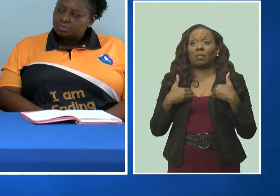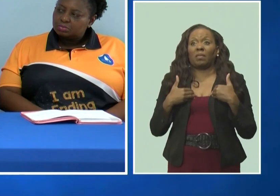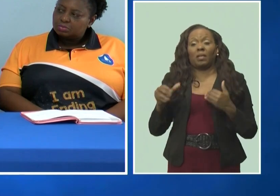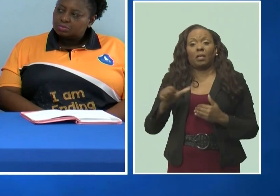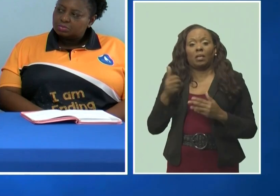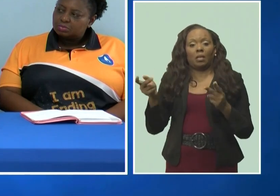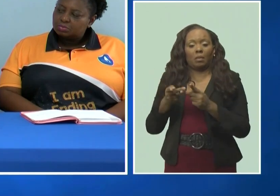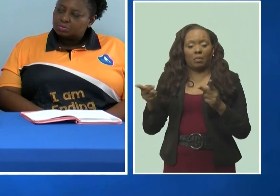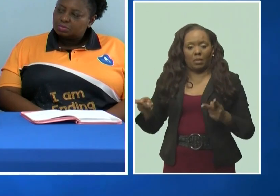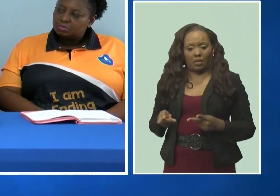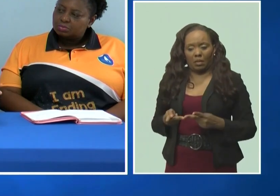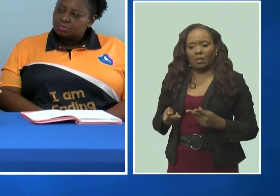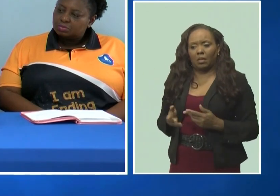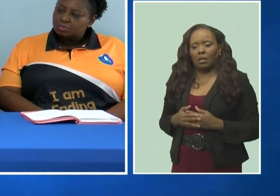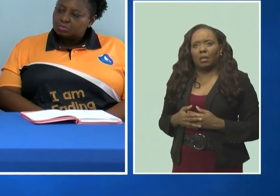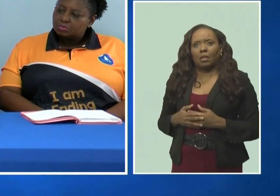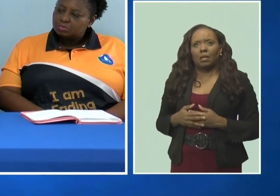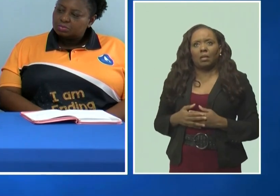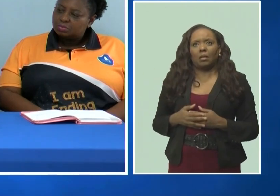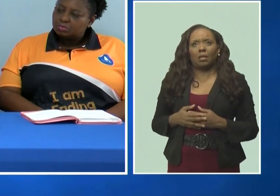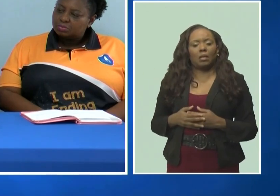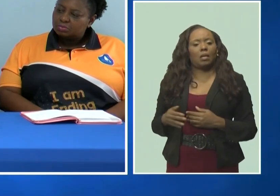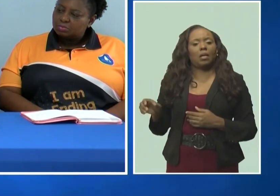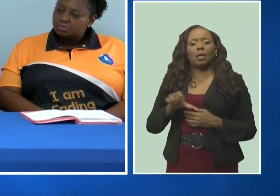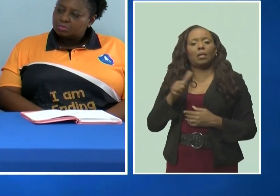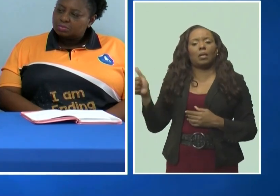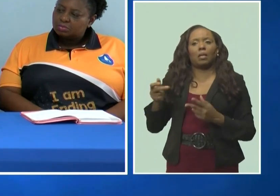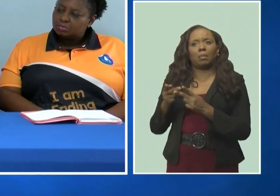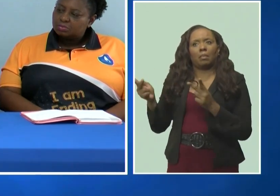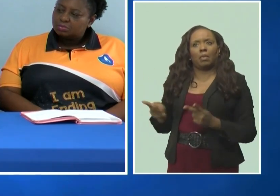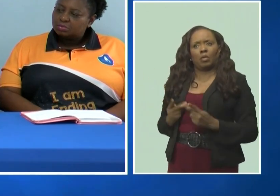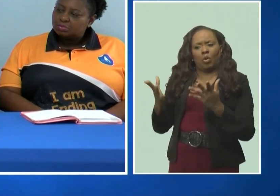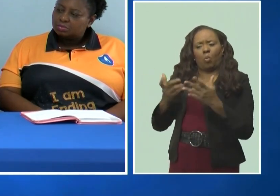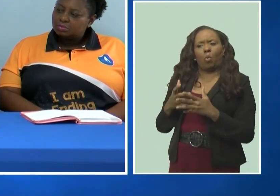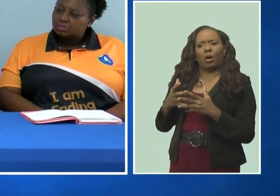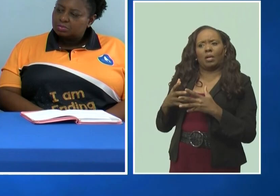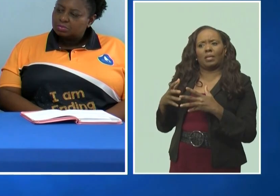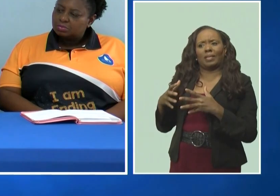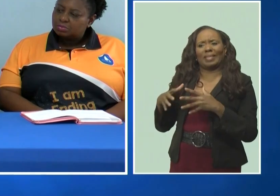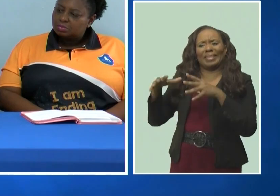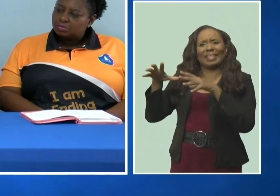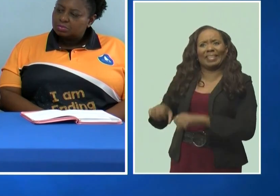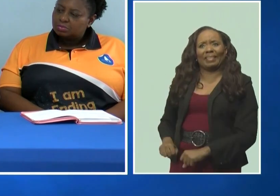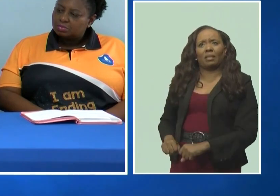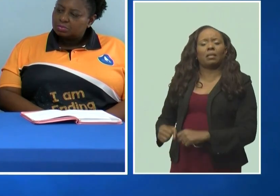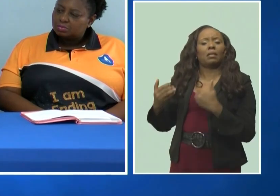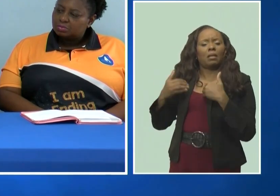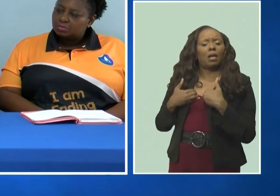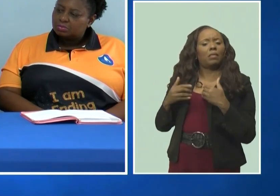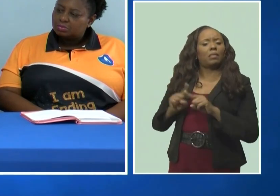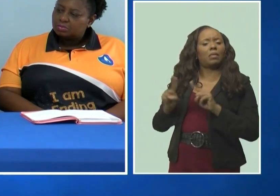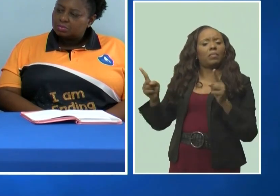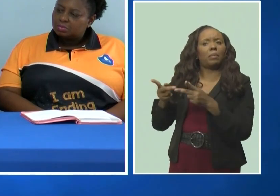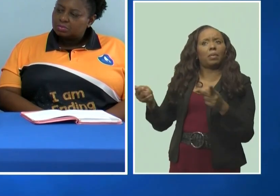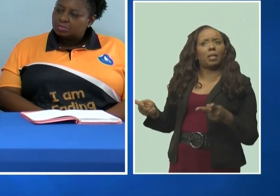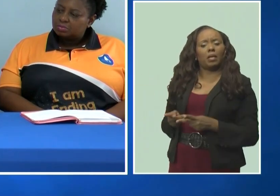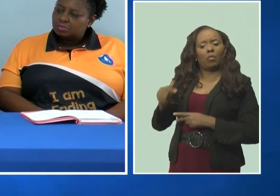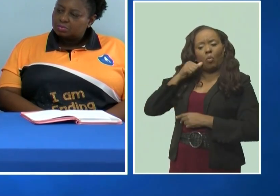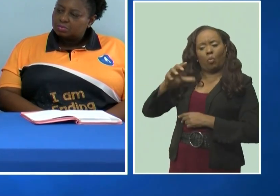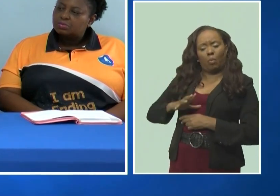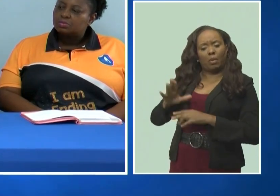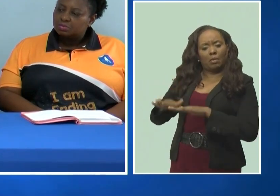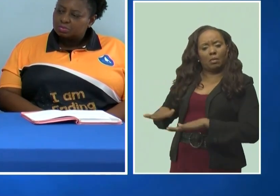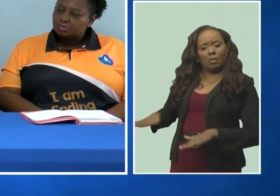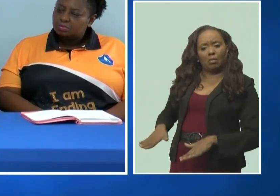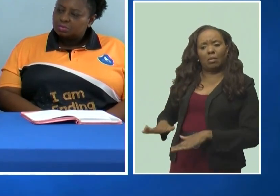would have vacated, a whole health location, to see if we can have a female shelter separated, female and children shelter separated from what we